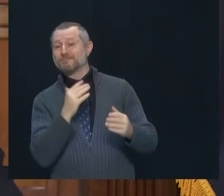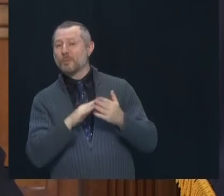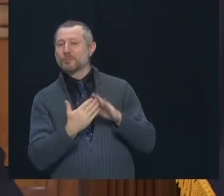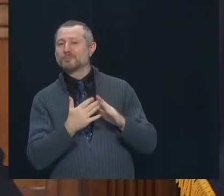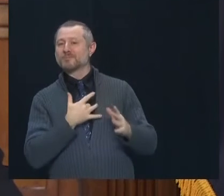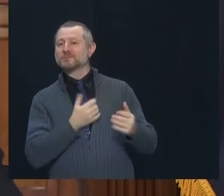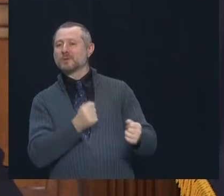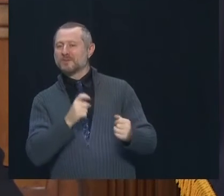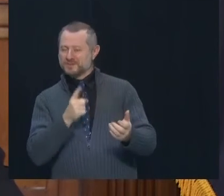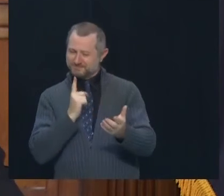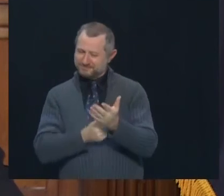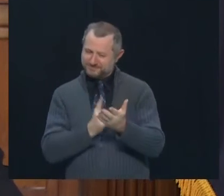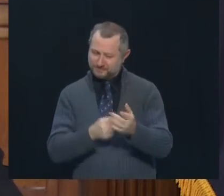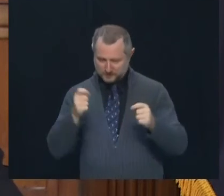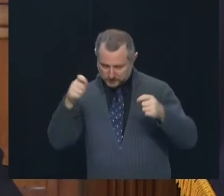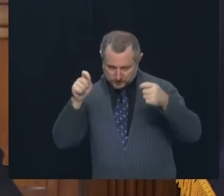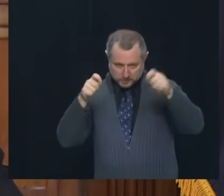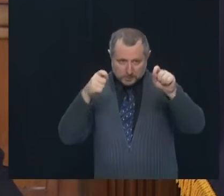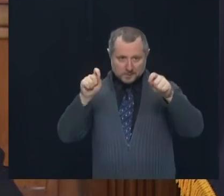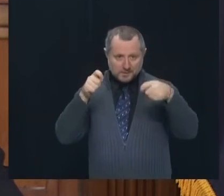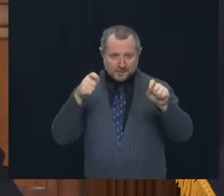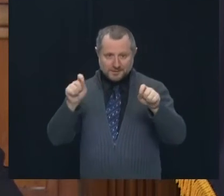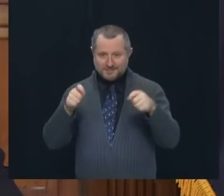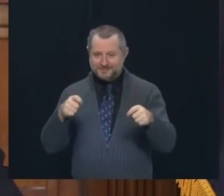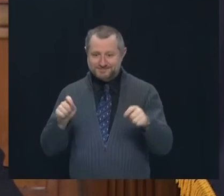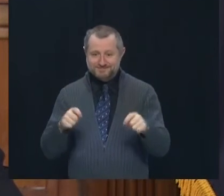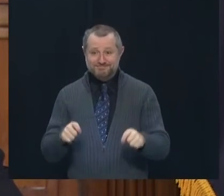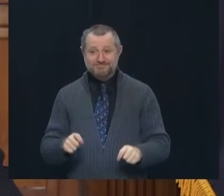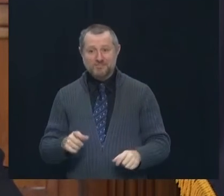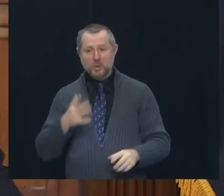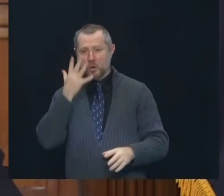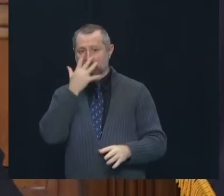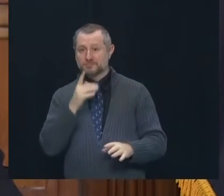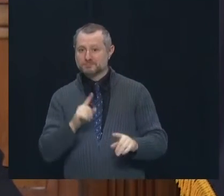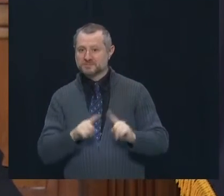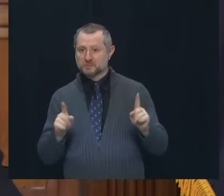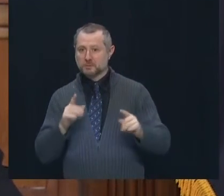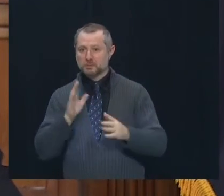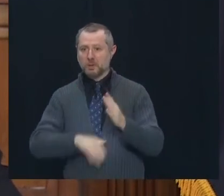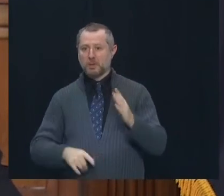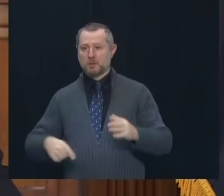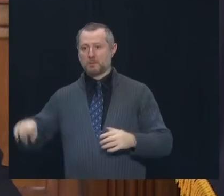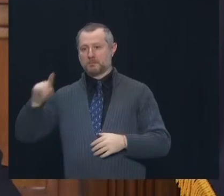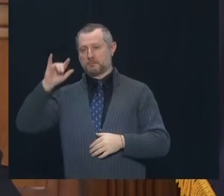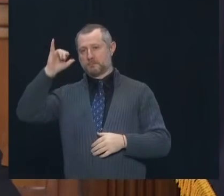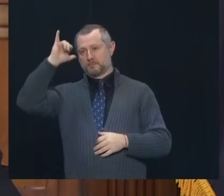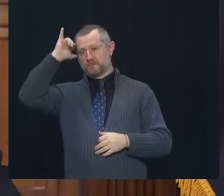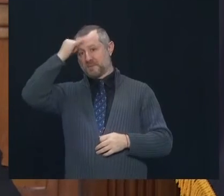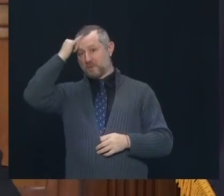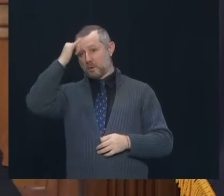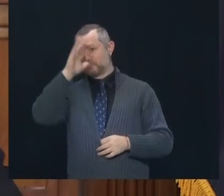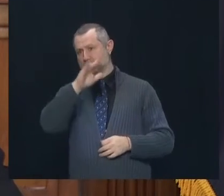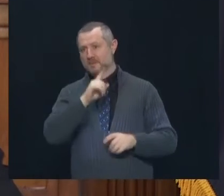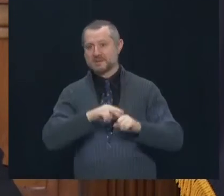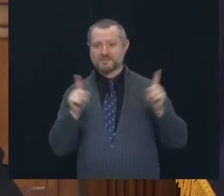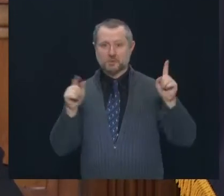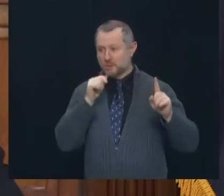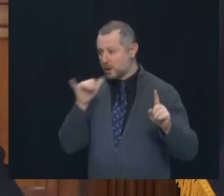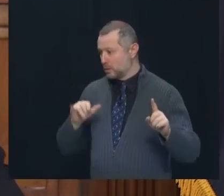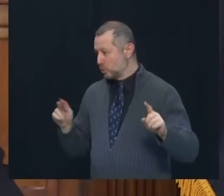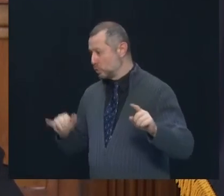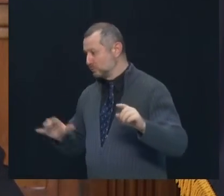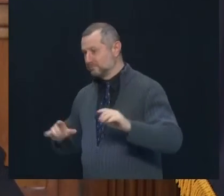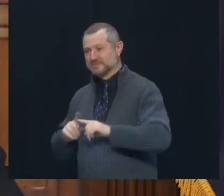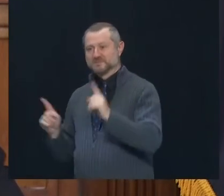And that's going to be different in Albany than it is in Buffalo, than it is in New York City. And that's why I said do it community by